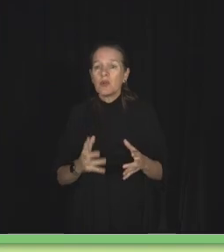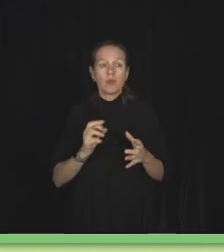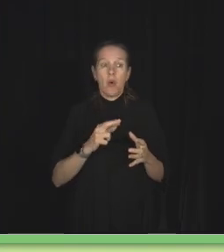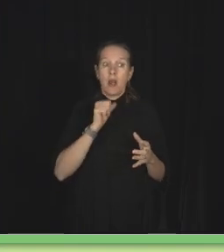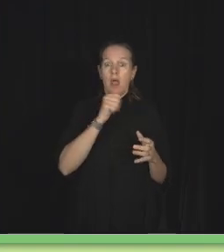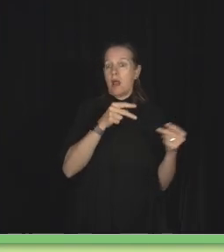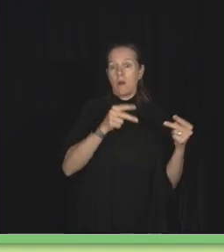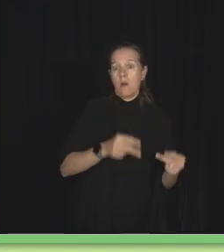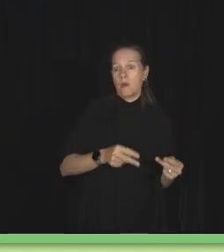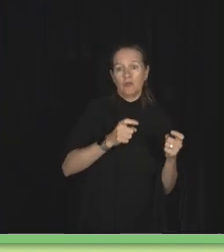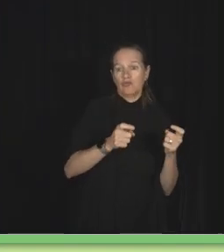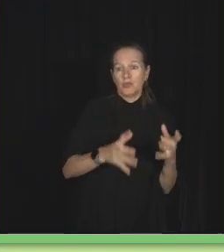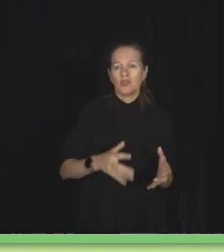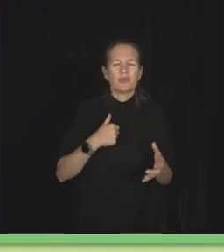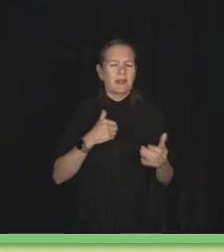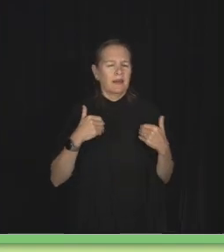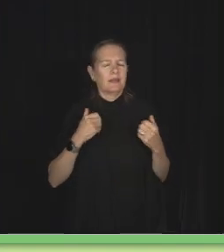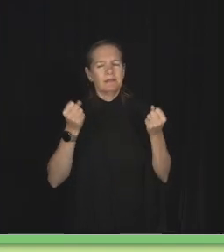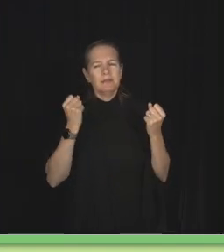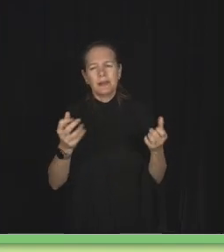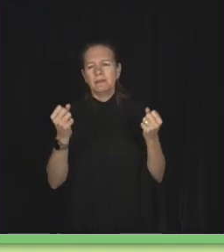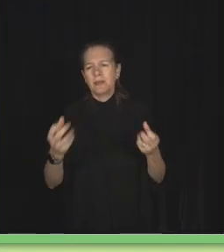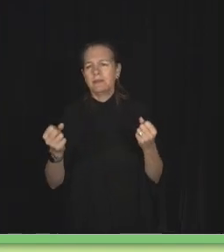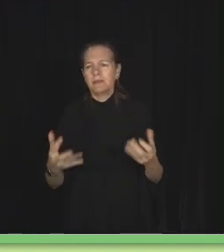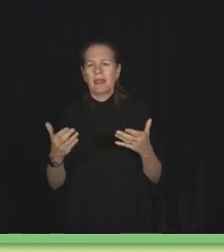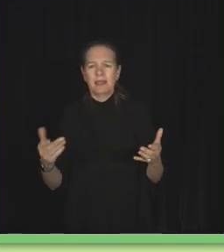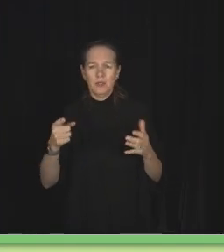contributors. So we have many, many things out there. Go to